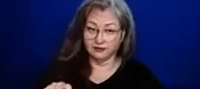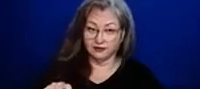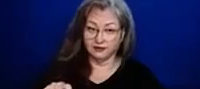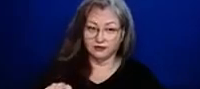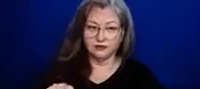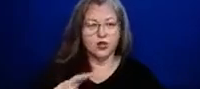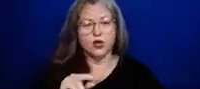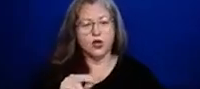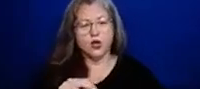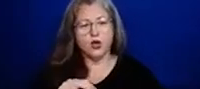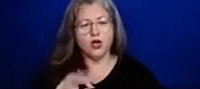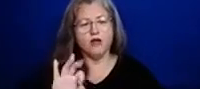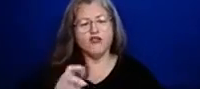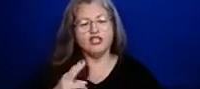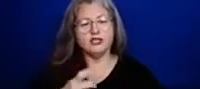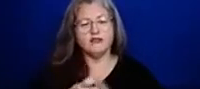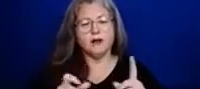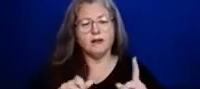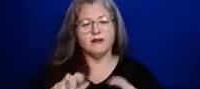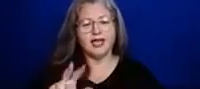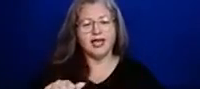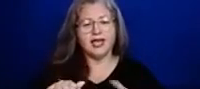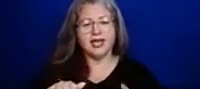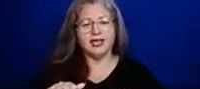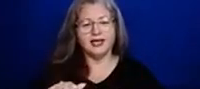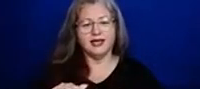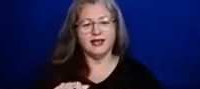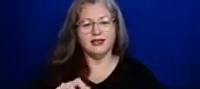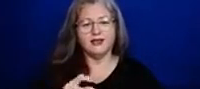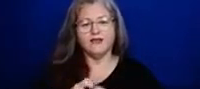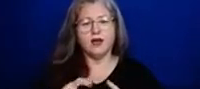No, fresh, like from BA,